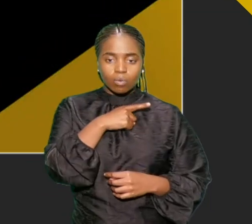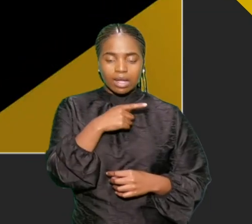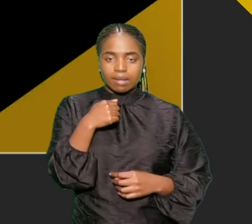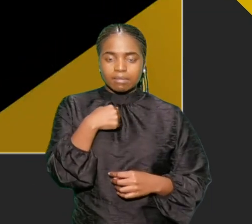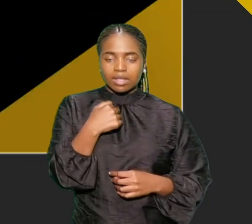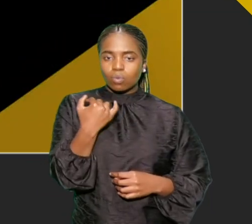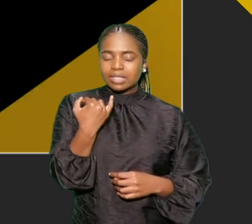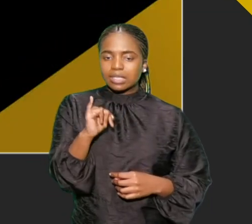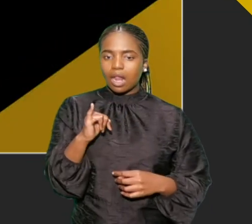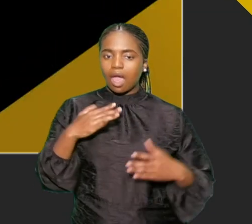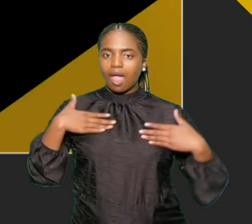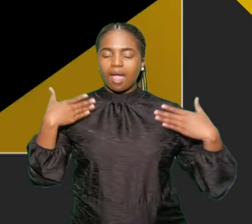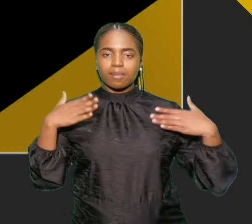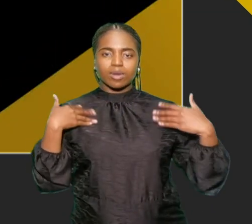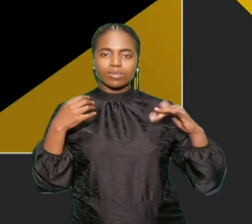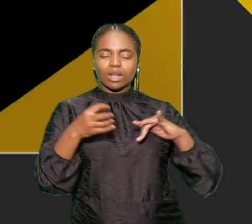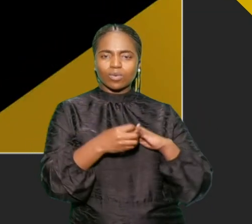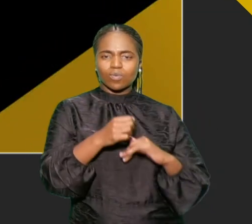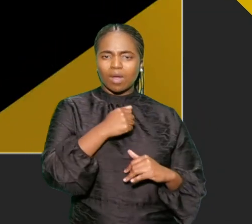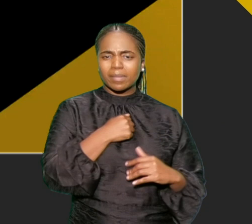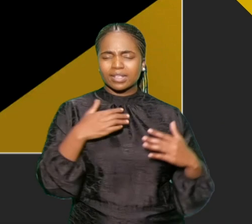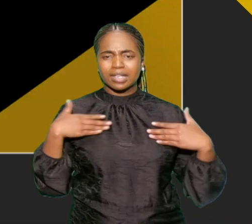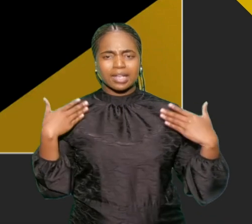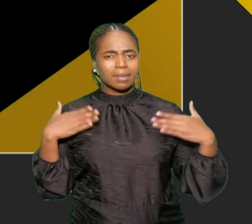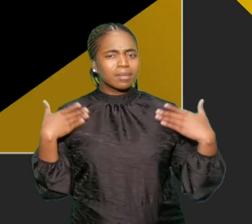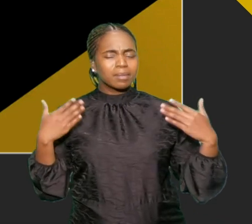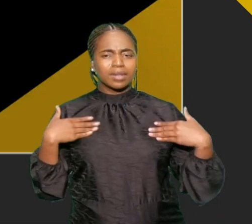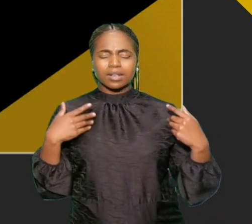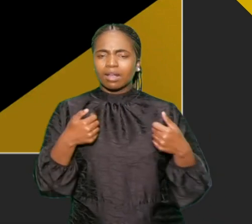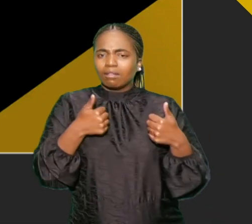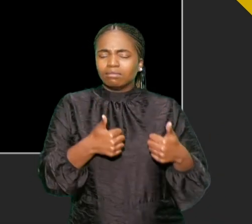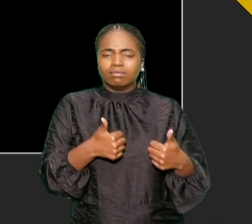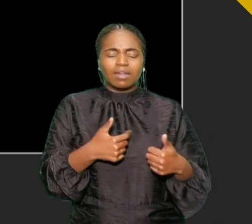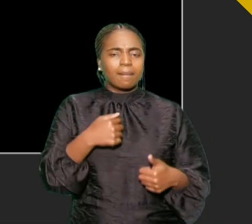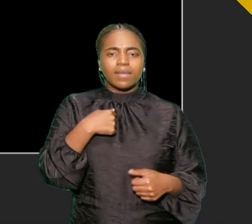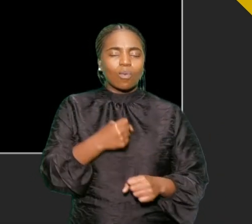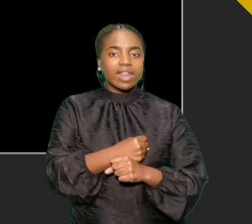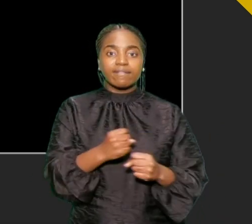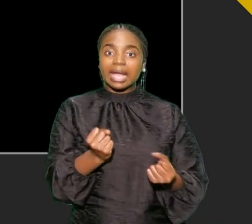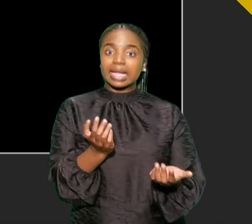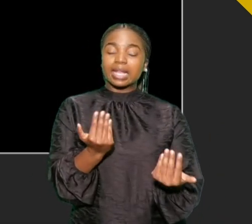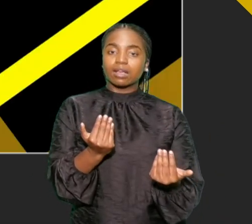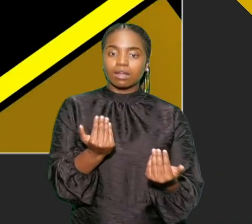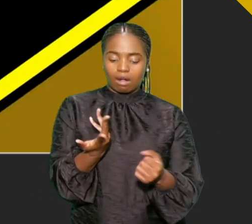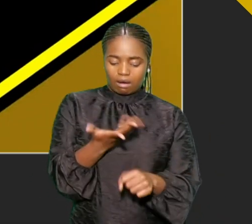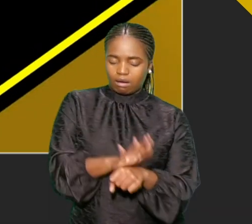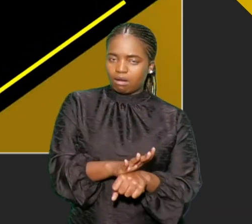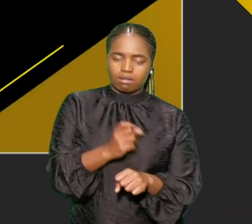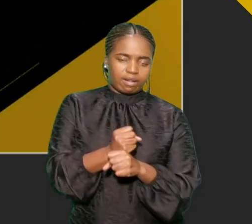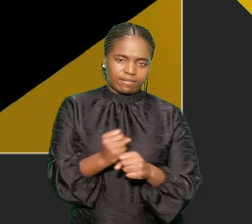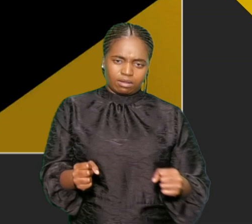so very happy. I was so happy, yeah. I wasn't expecting death at all.